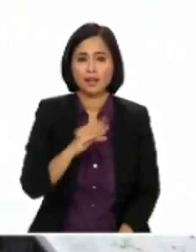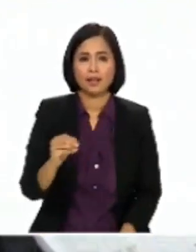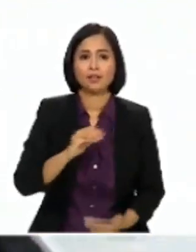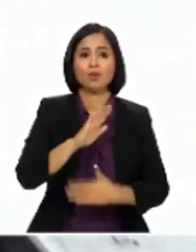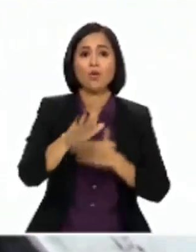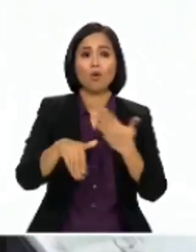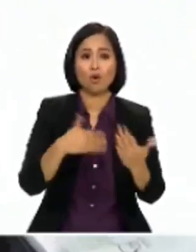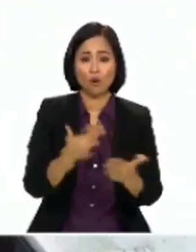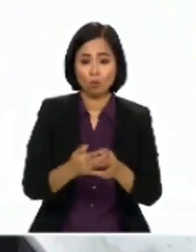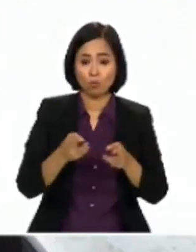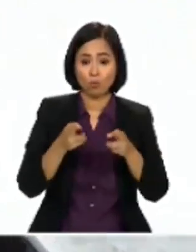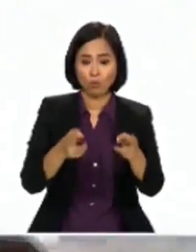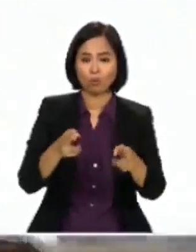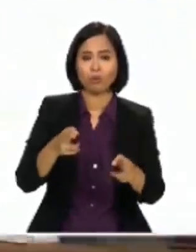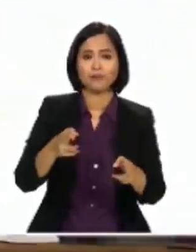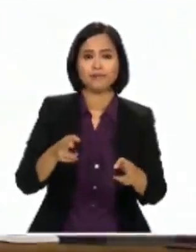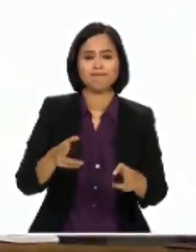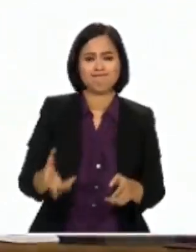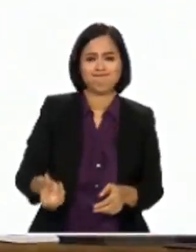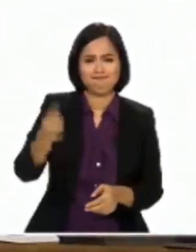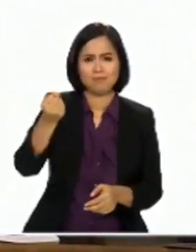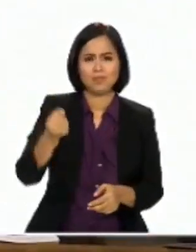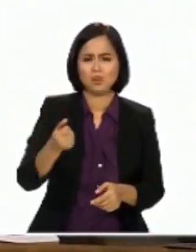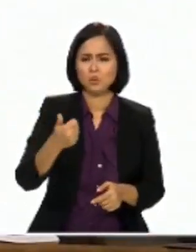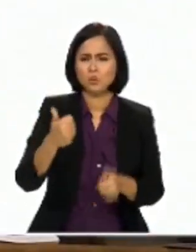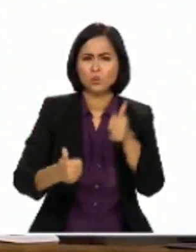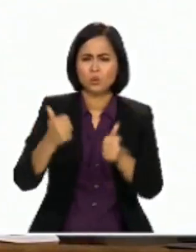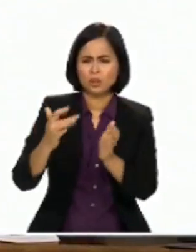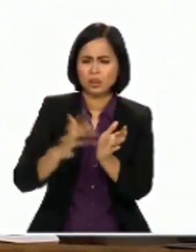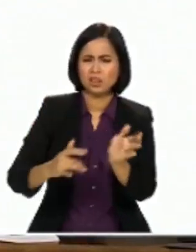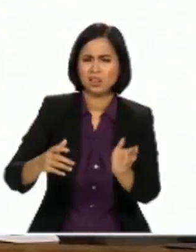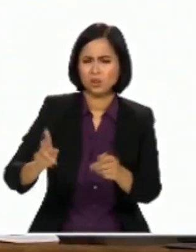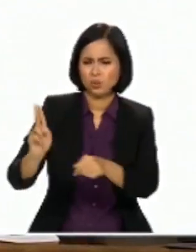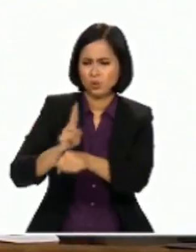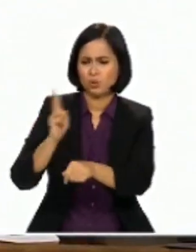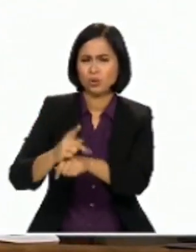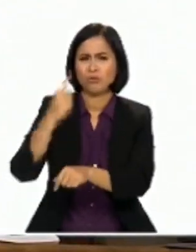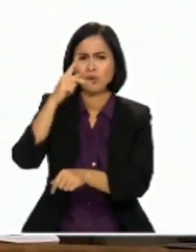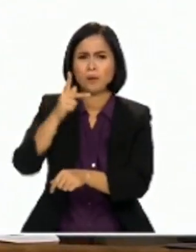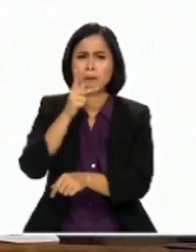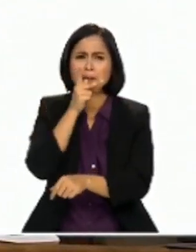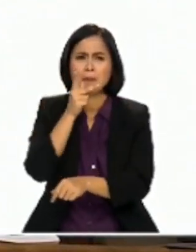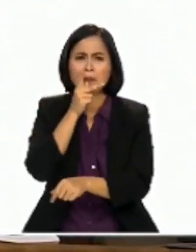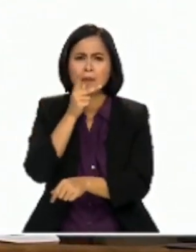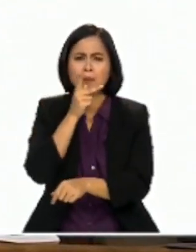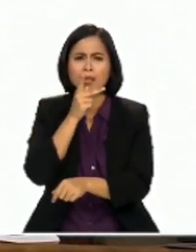public roads that are being used for private ends.